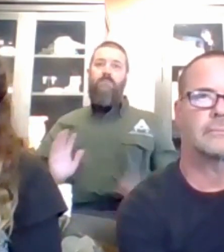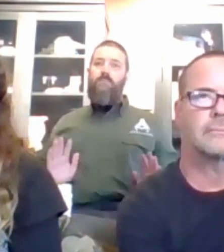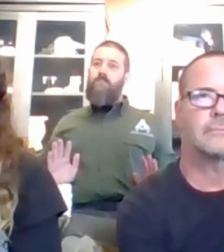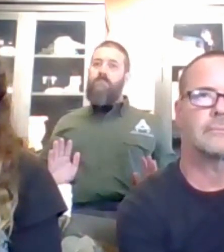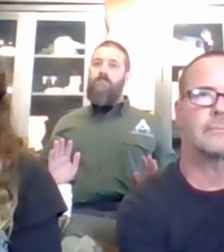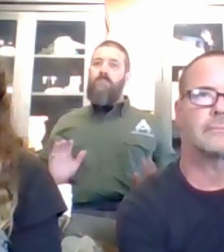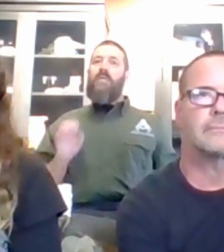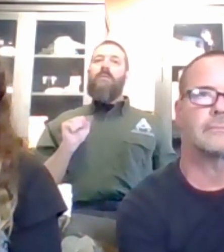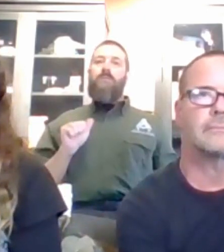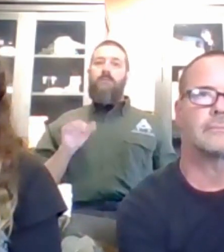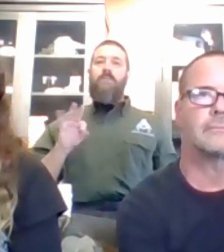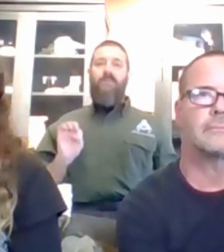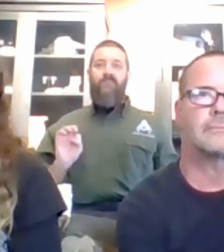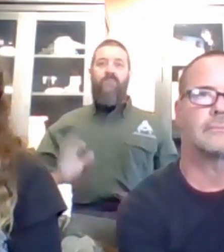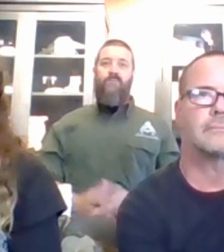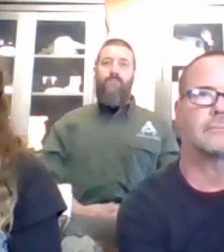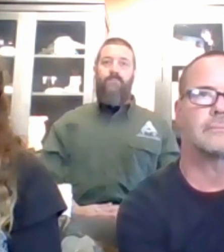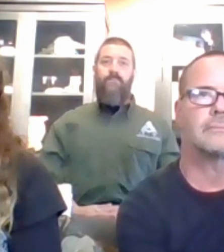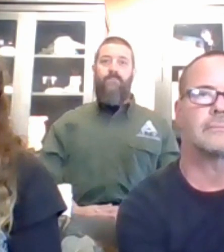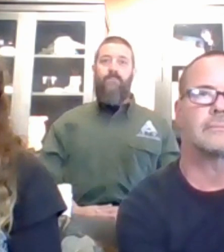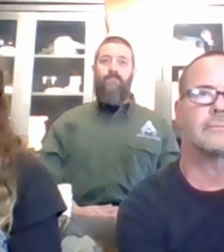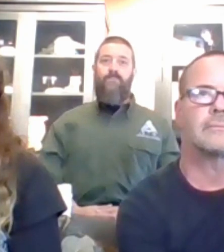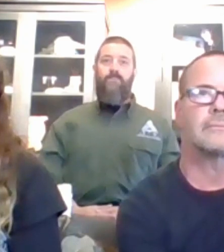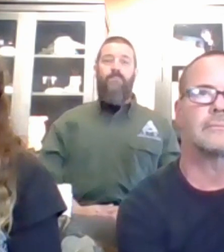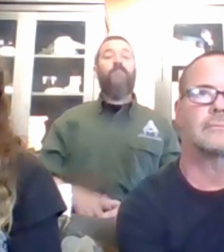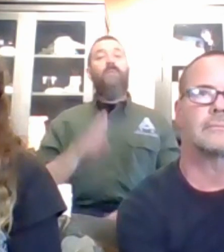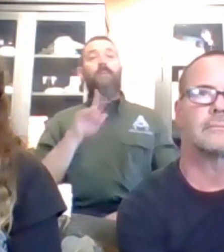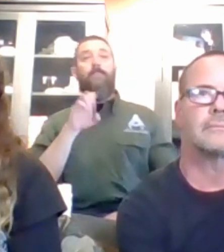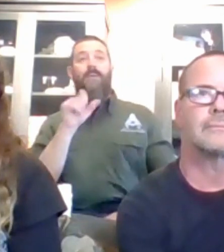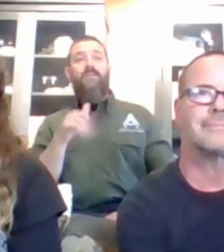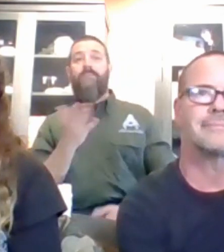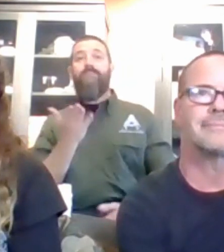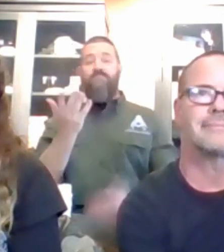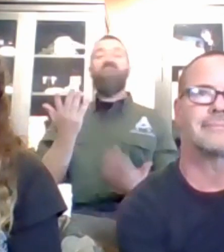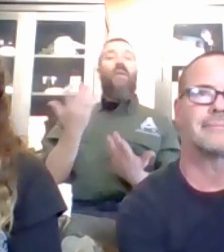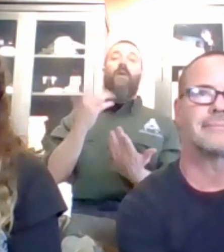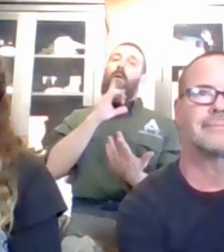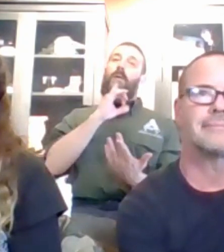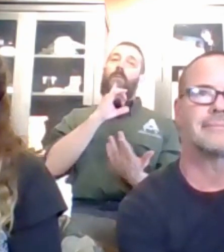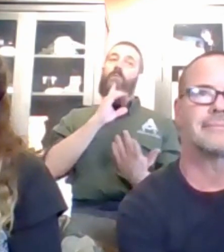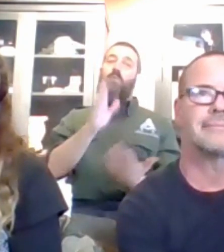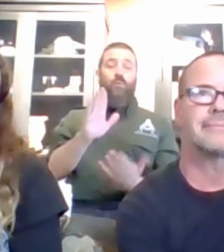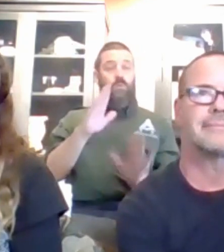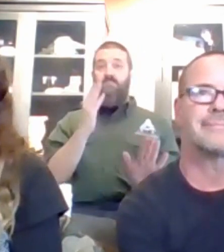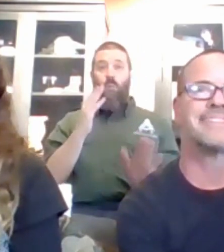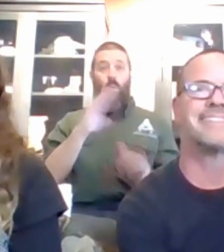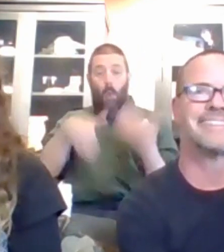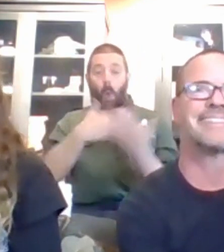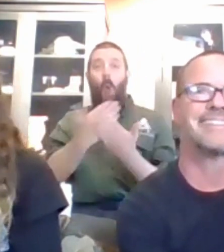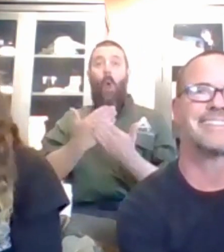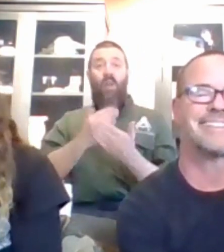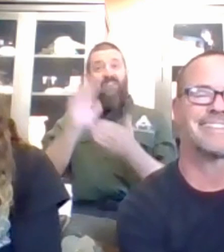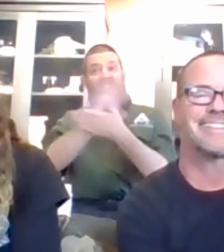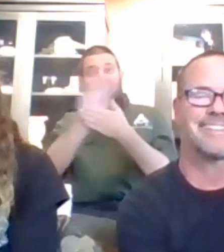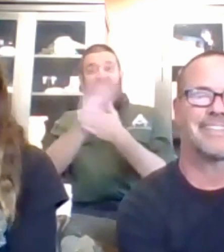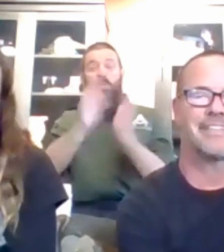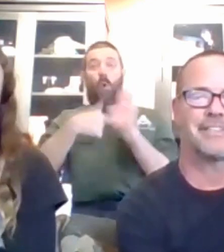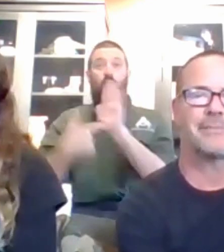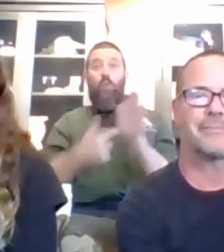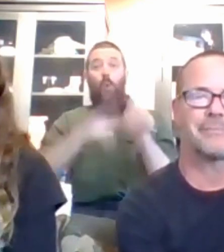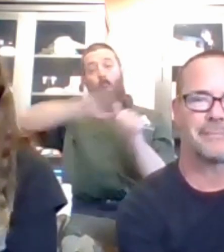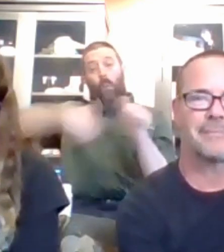So, well, I can assure you, after this week, with all these behind the scenes videos, you have hundreds of